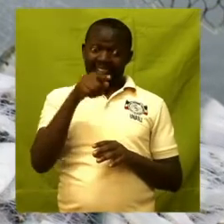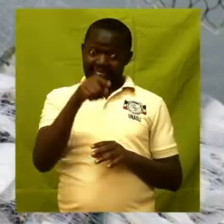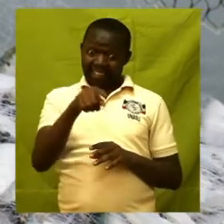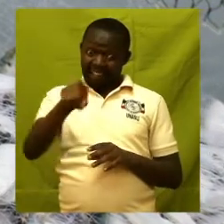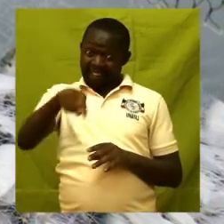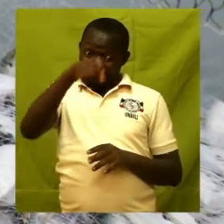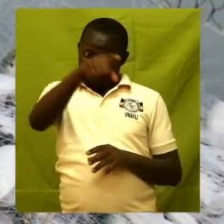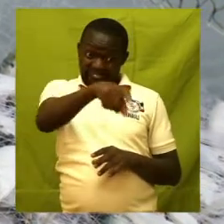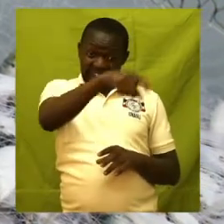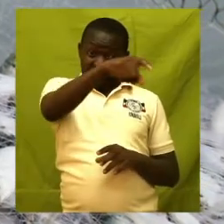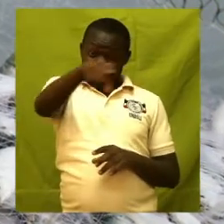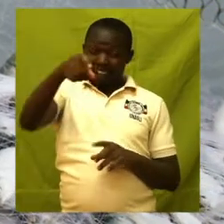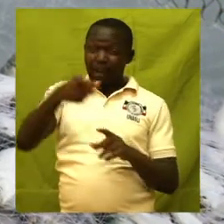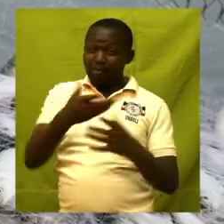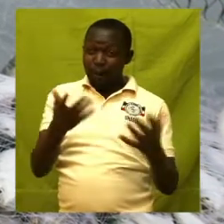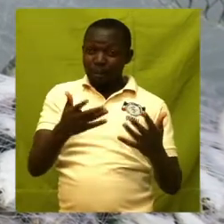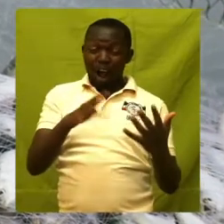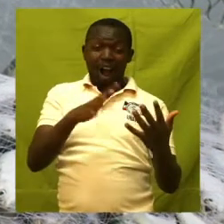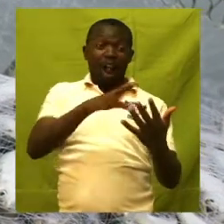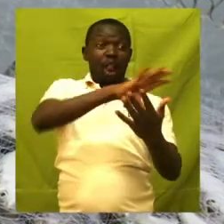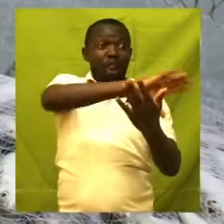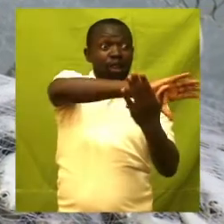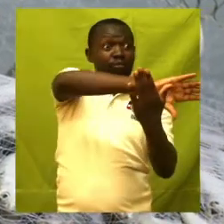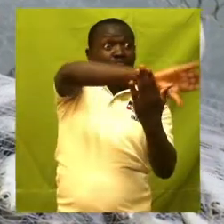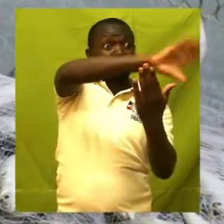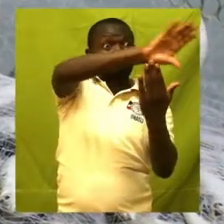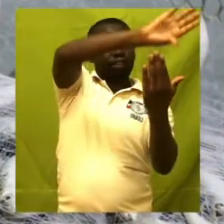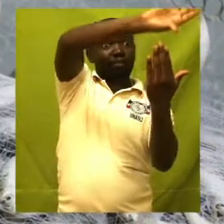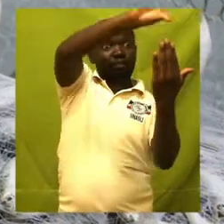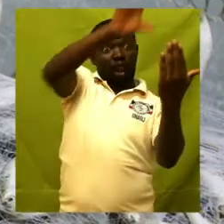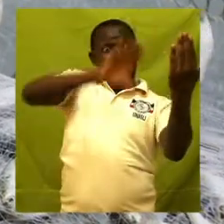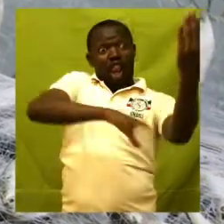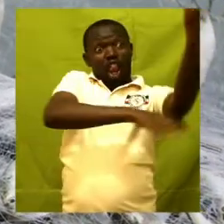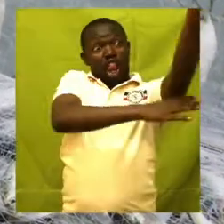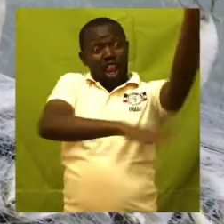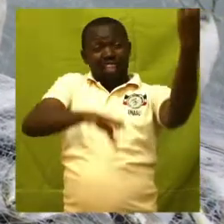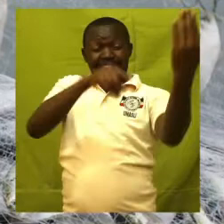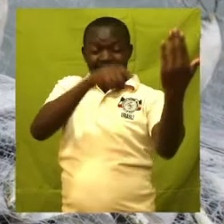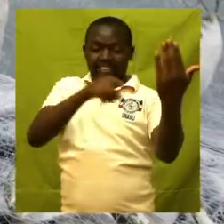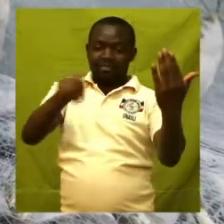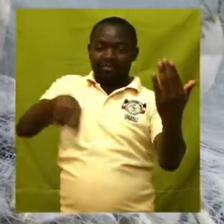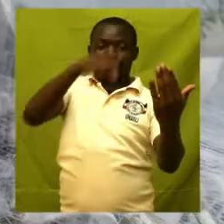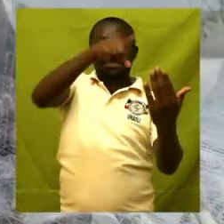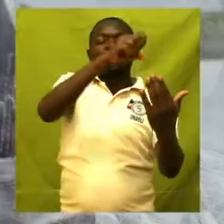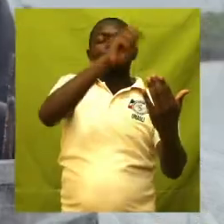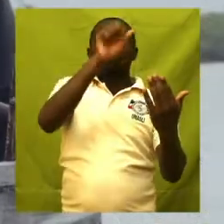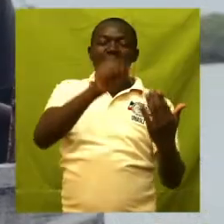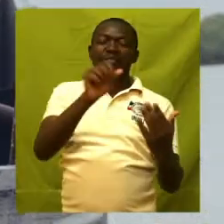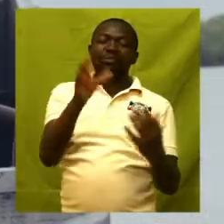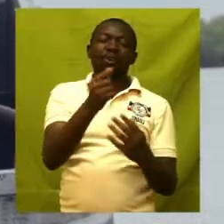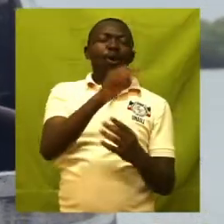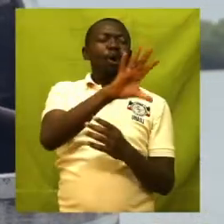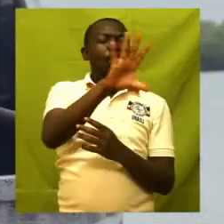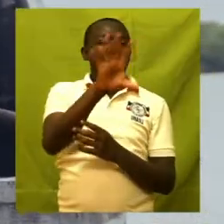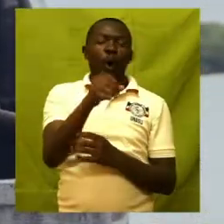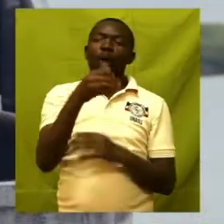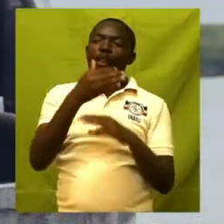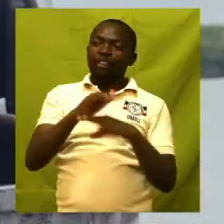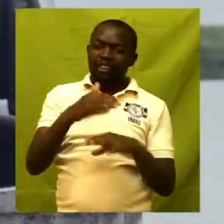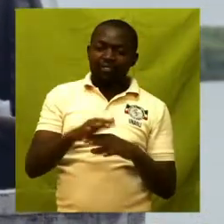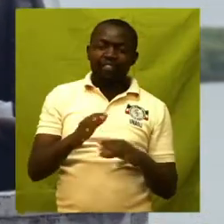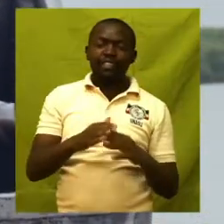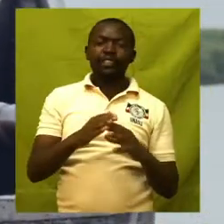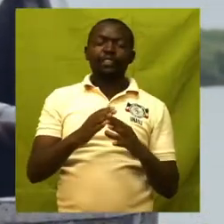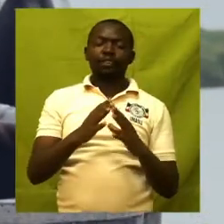fish comes from the large oceans. So they are used as fishing grounds. We catch all the